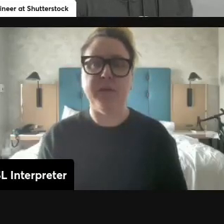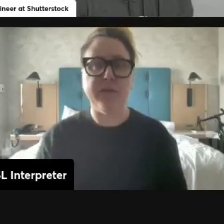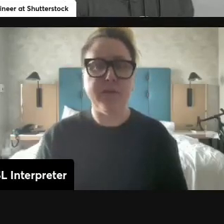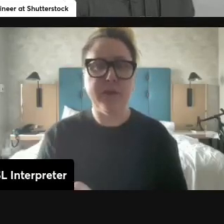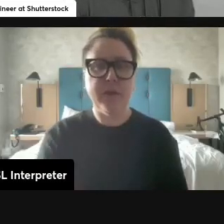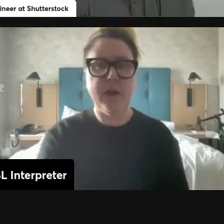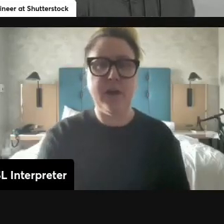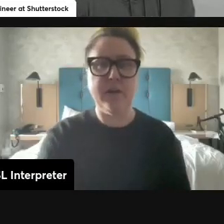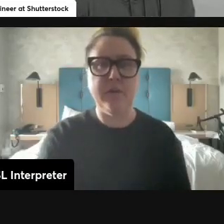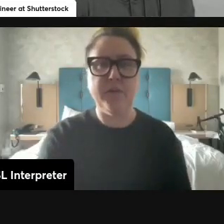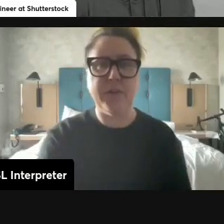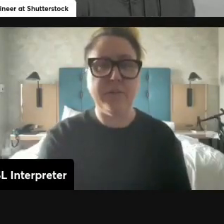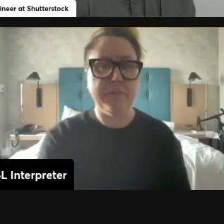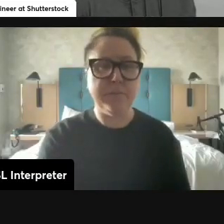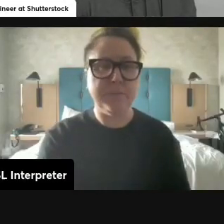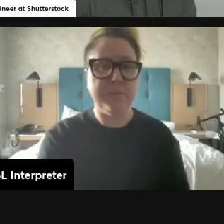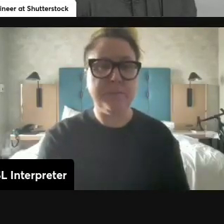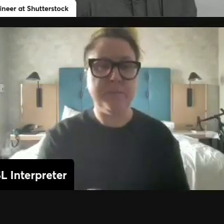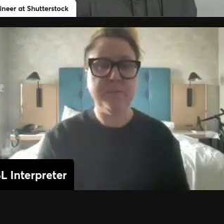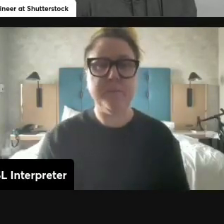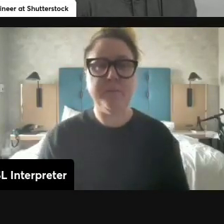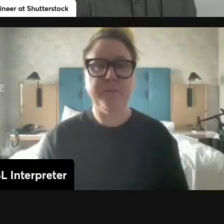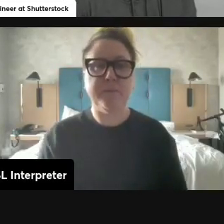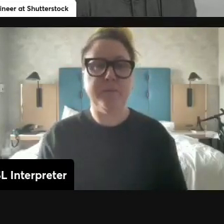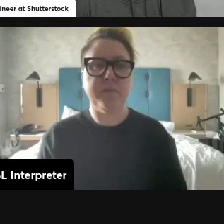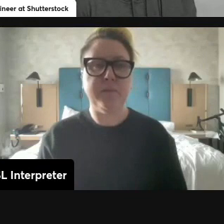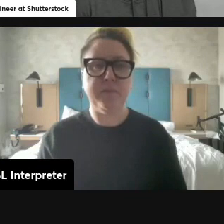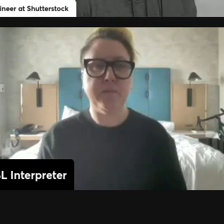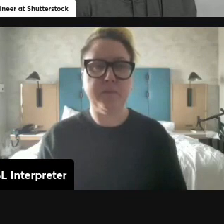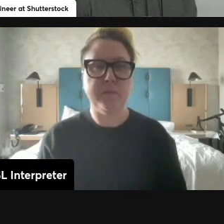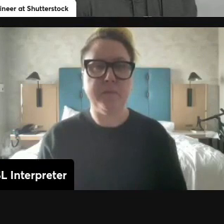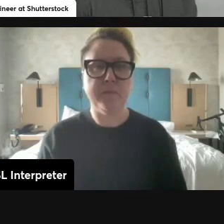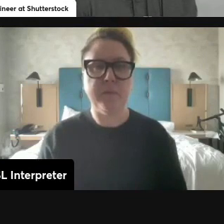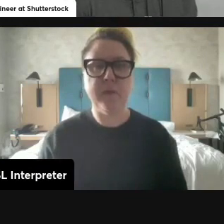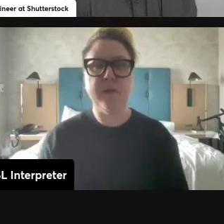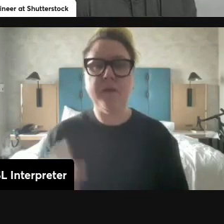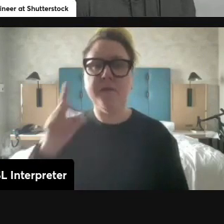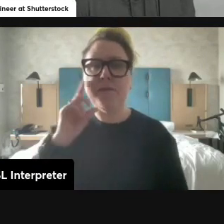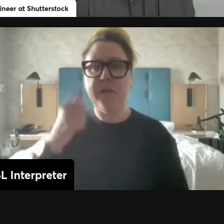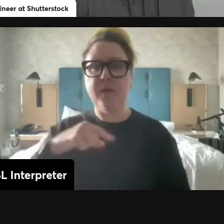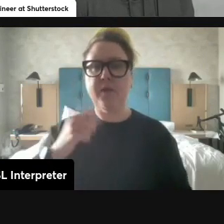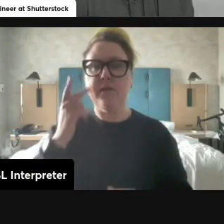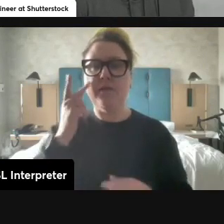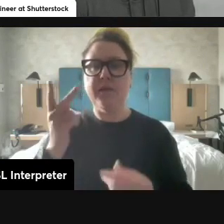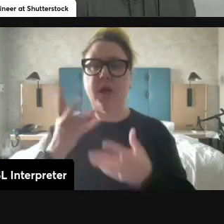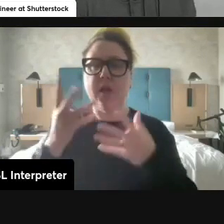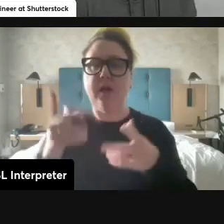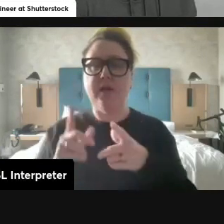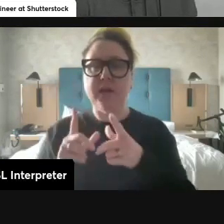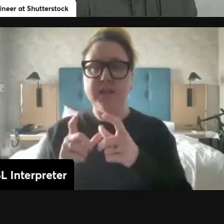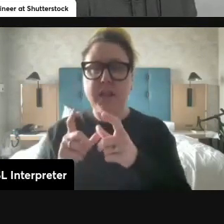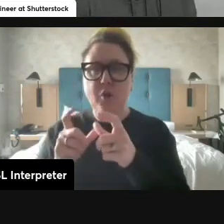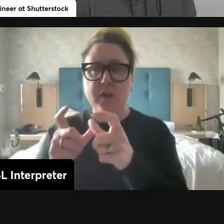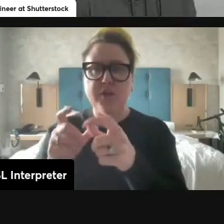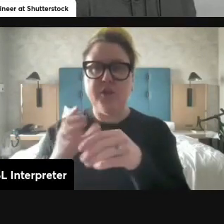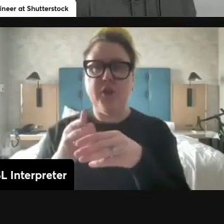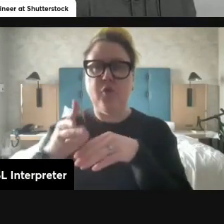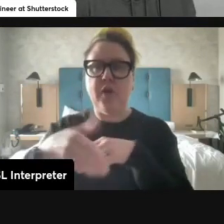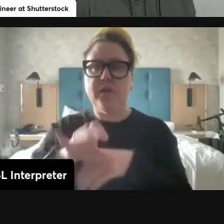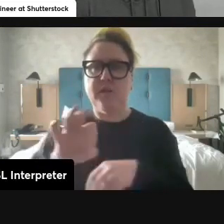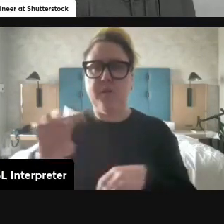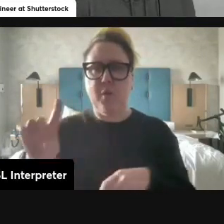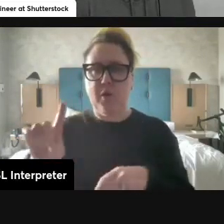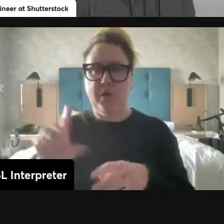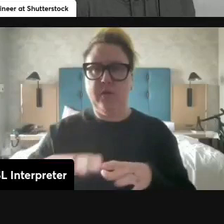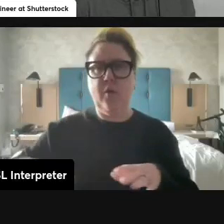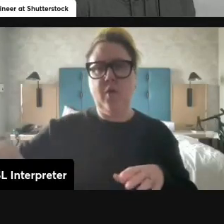what benefits have you seen? I think we've seen a lot of acceleration across the board. A big